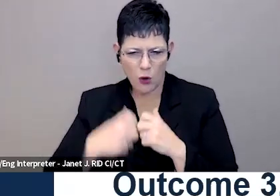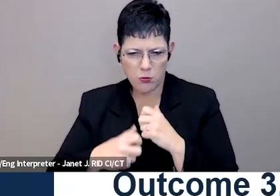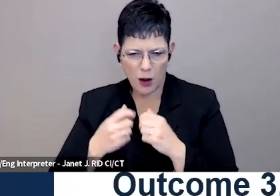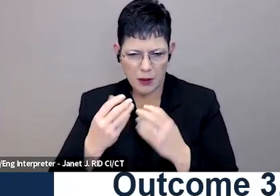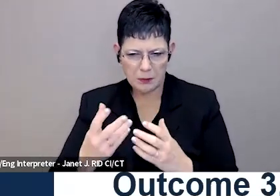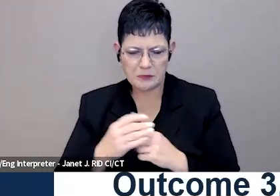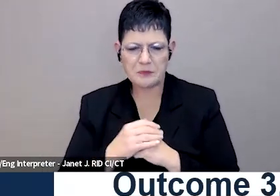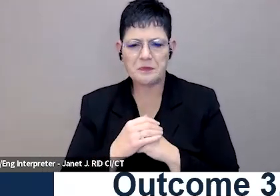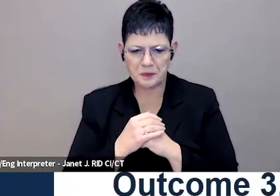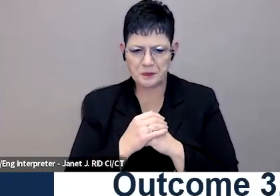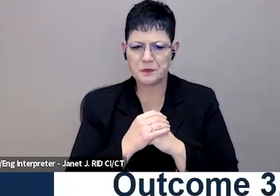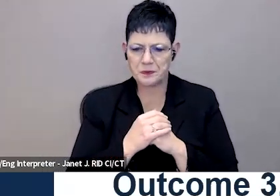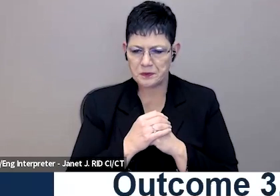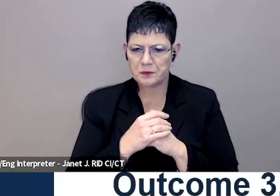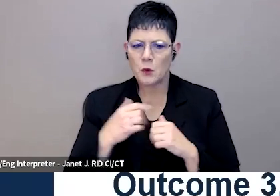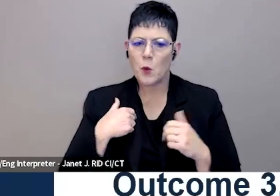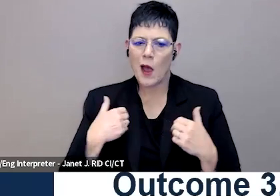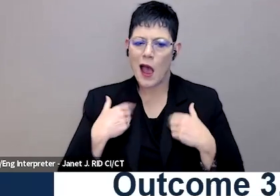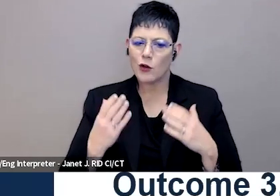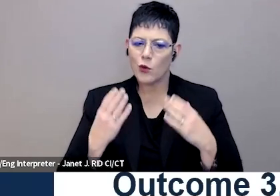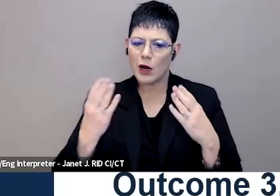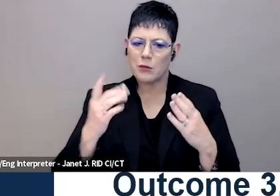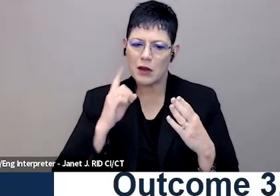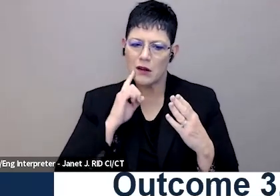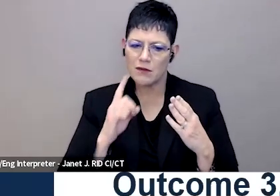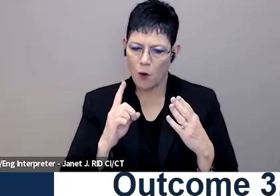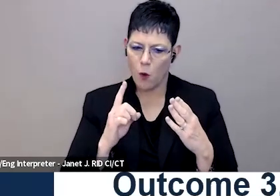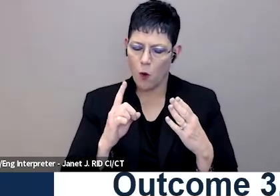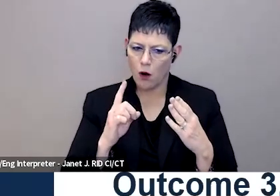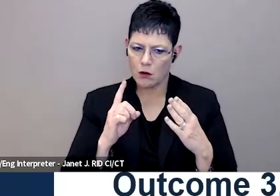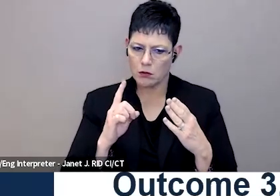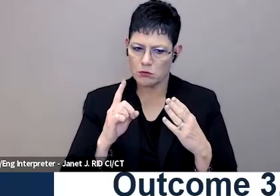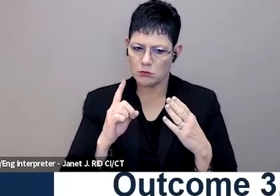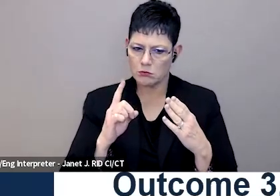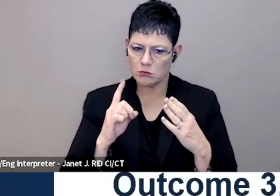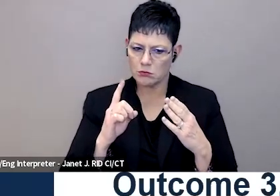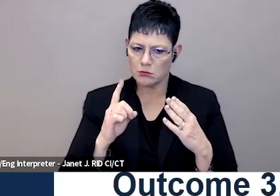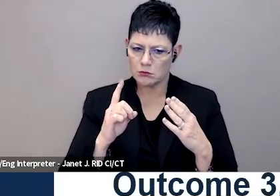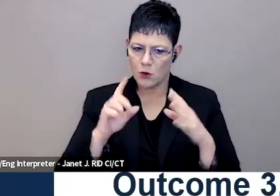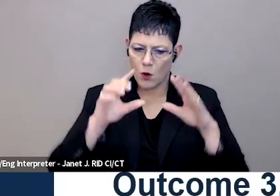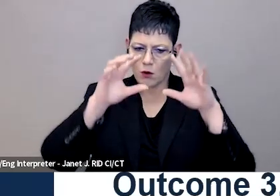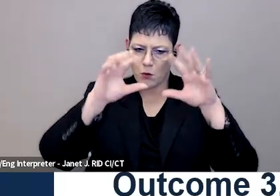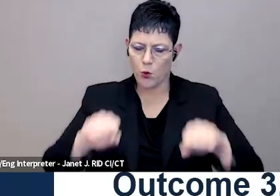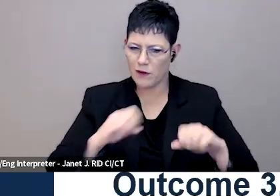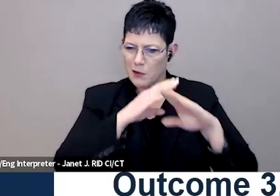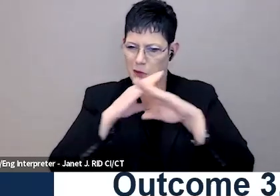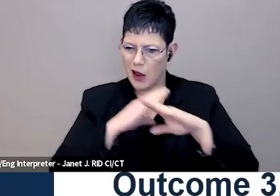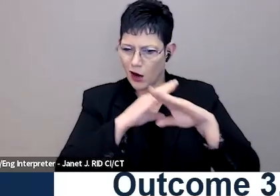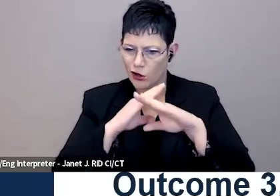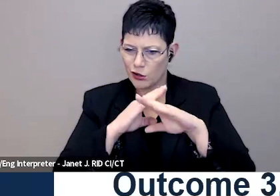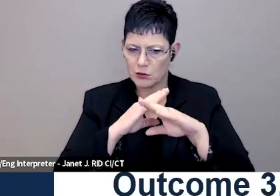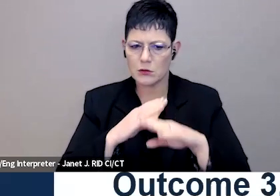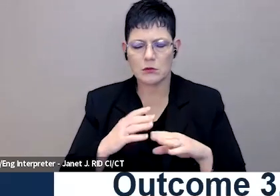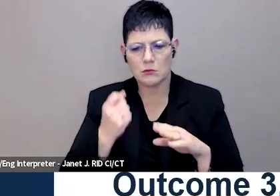Also, we have recommendations for removing barriers to HCBS. So yes, there